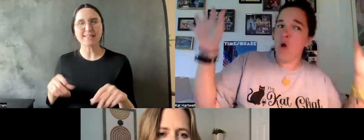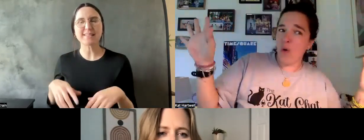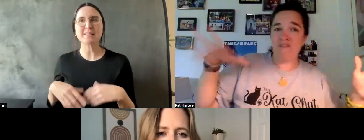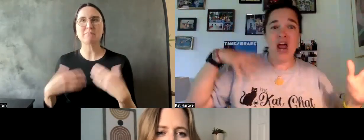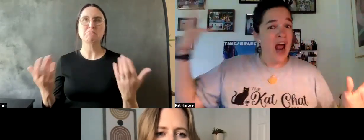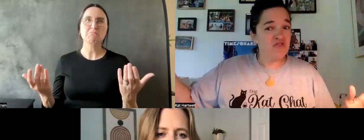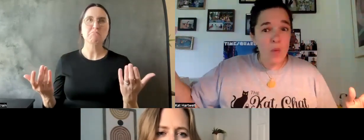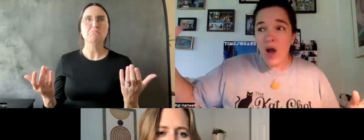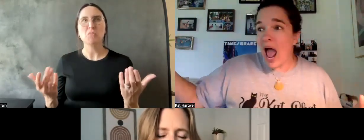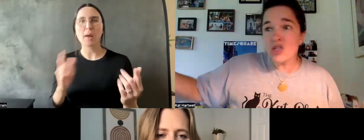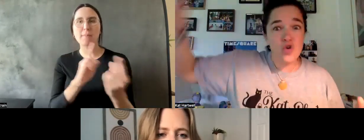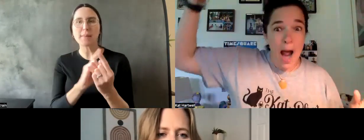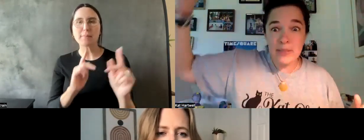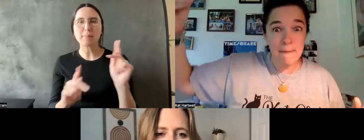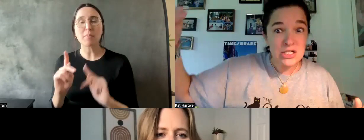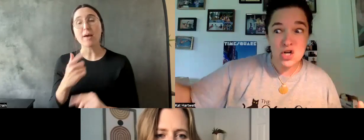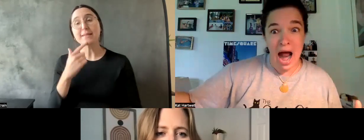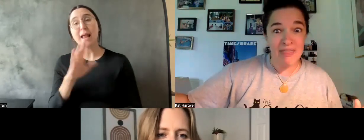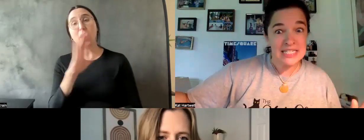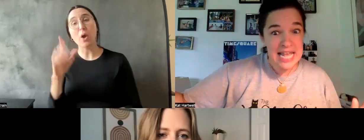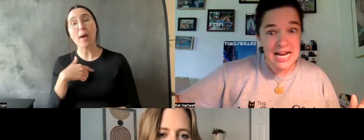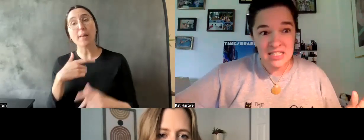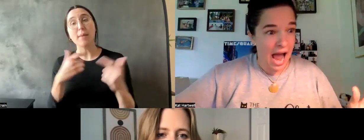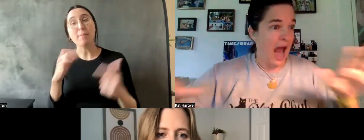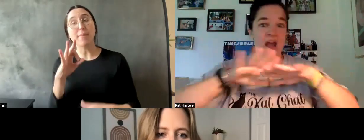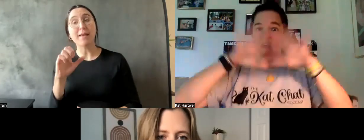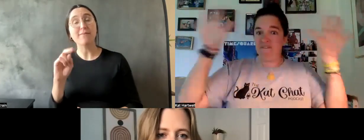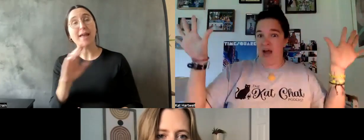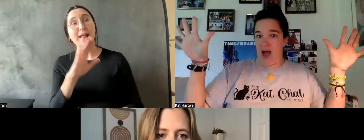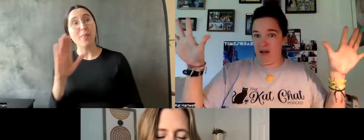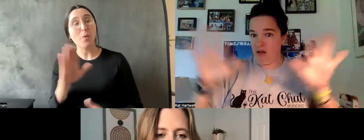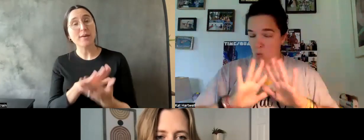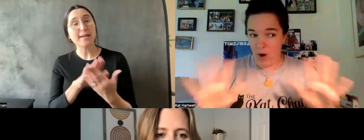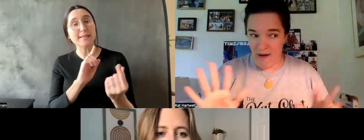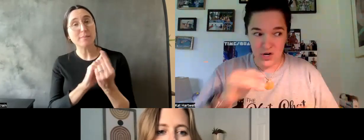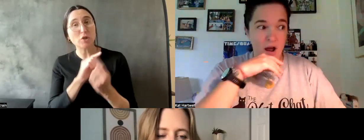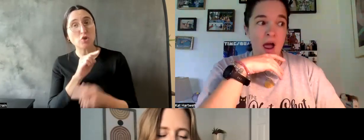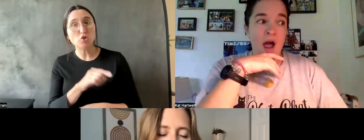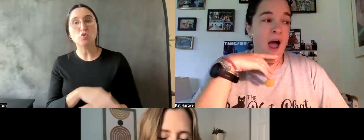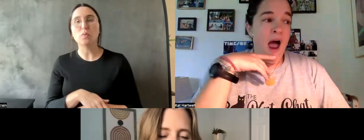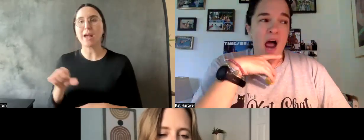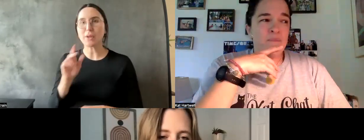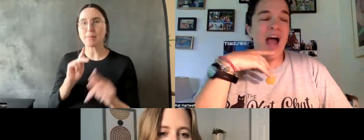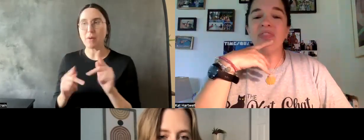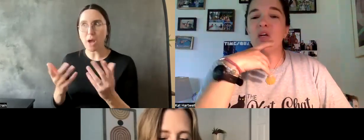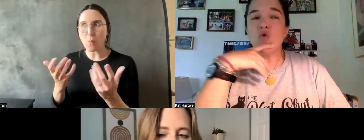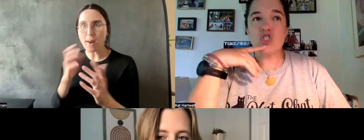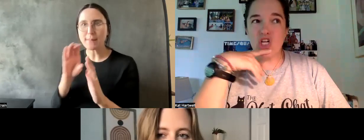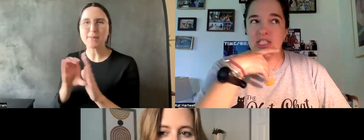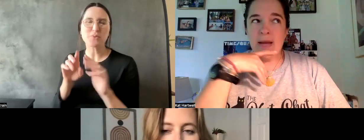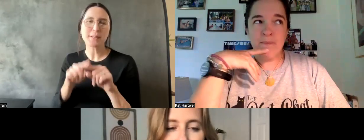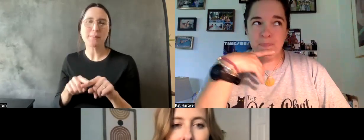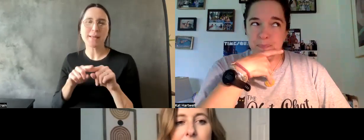Hi, whatever. If the one I grab the picture on the sneaky side, fine, whatever. I think